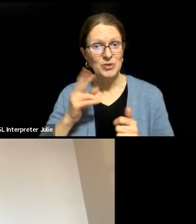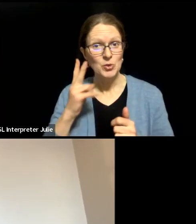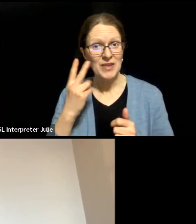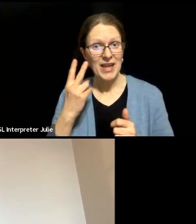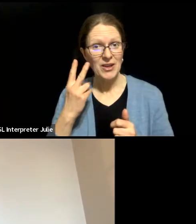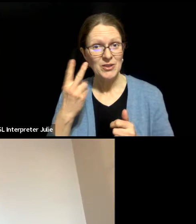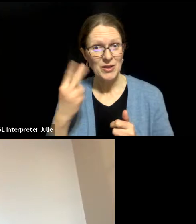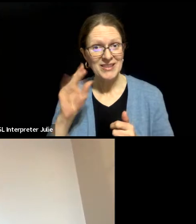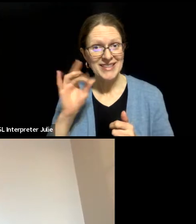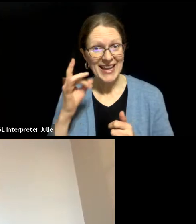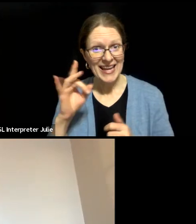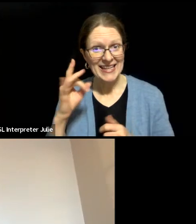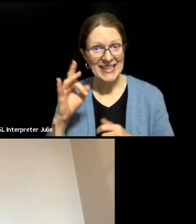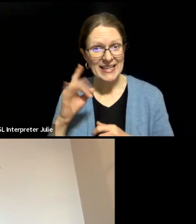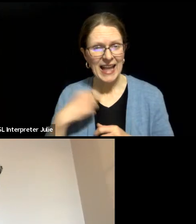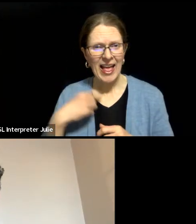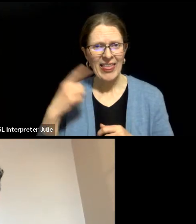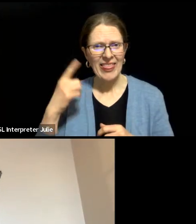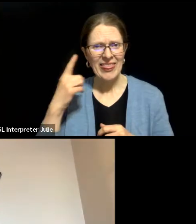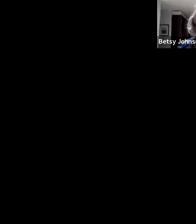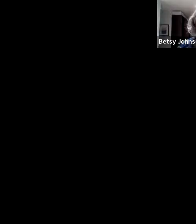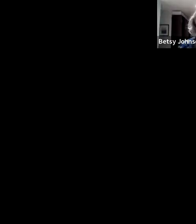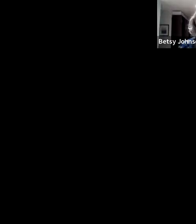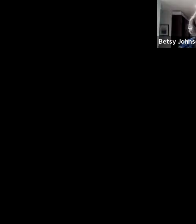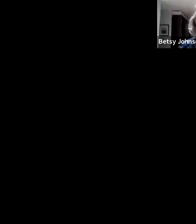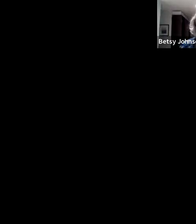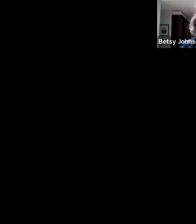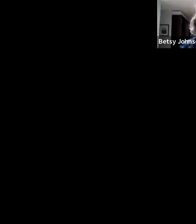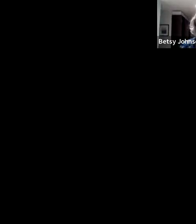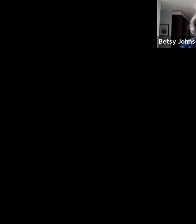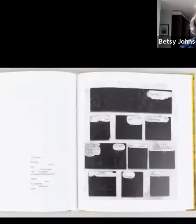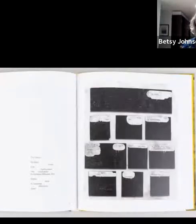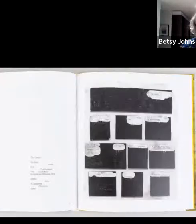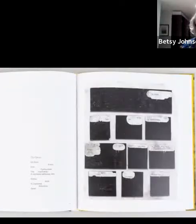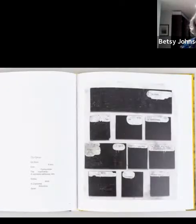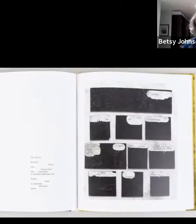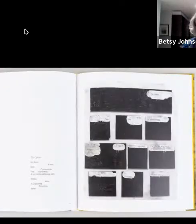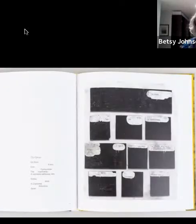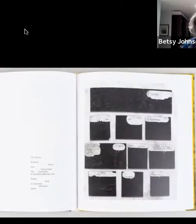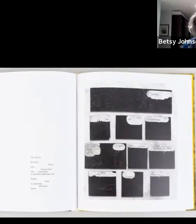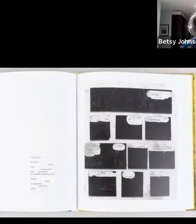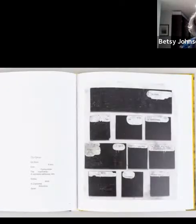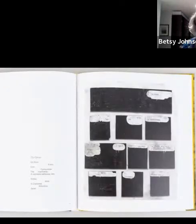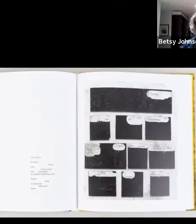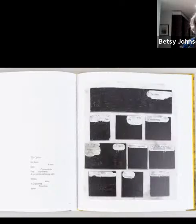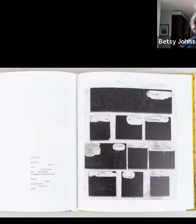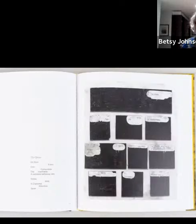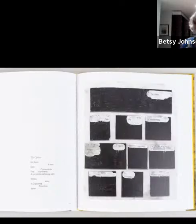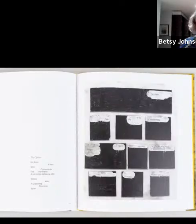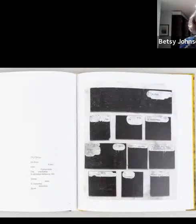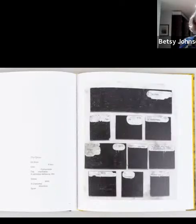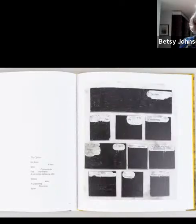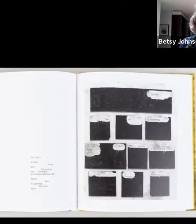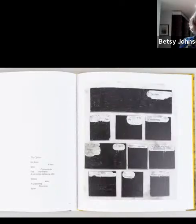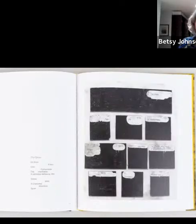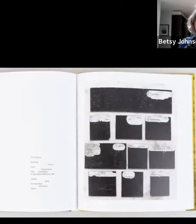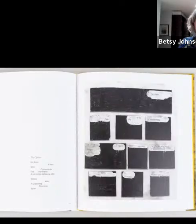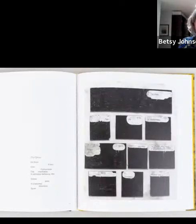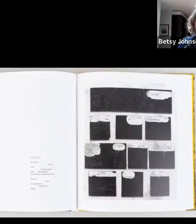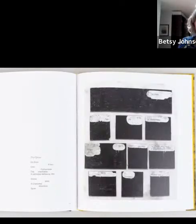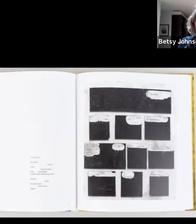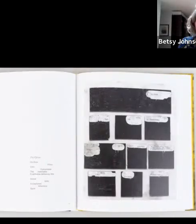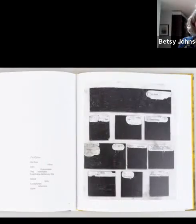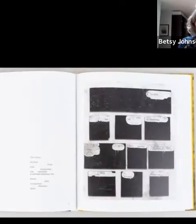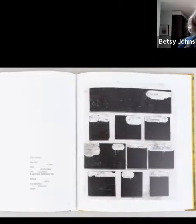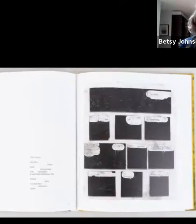have some slides here. So if we could bring those up. The first one, of course, is this